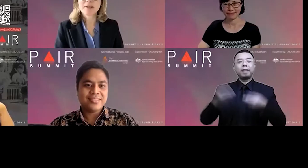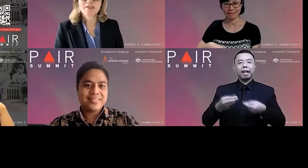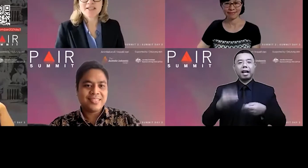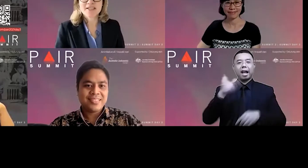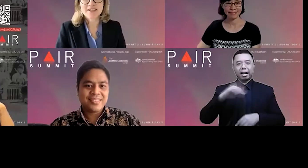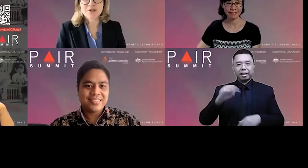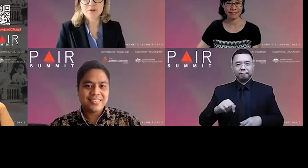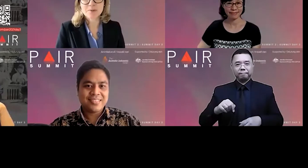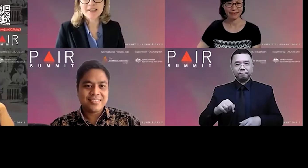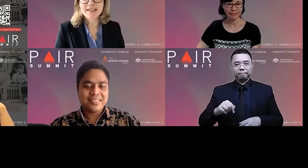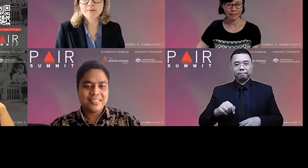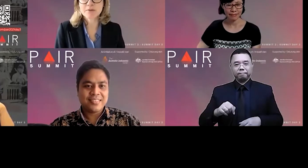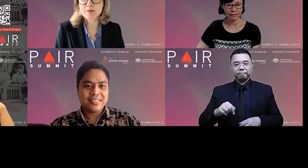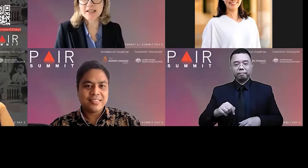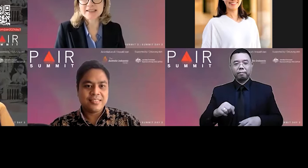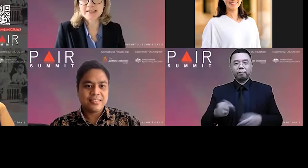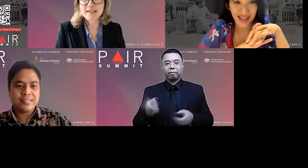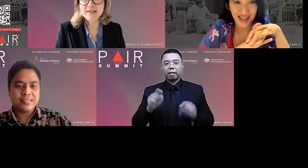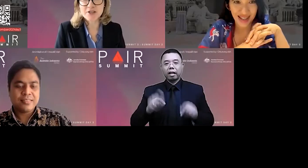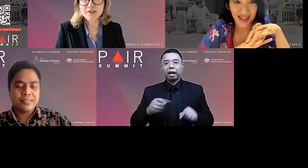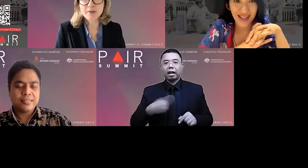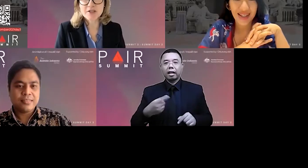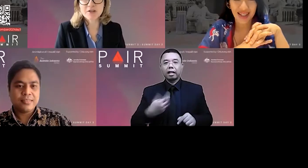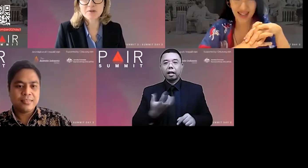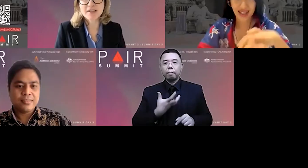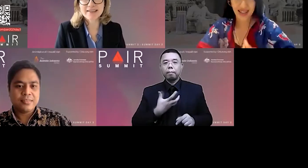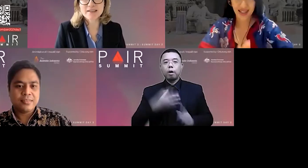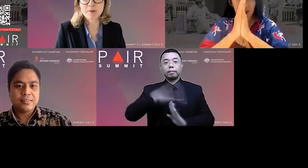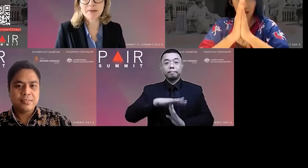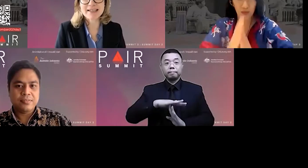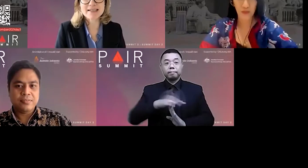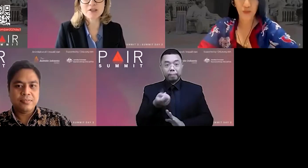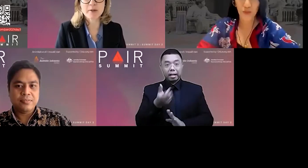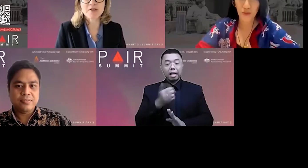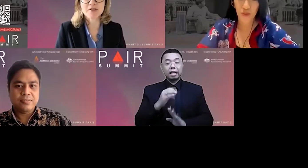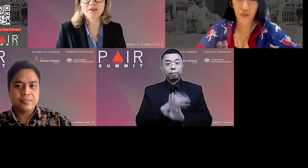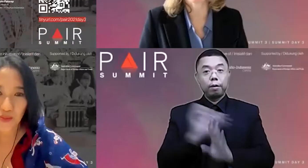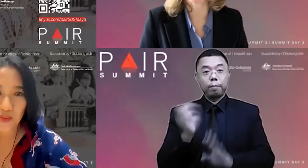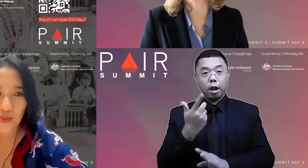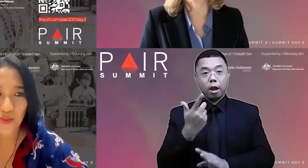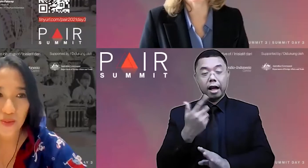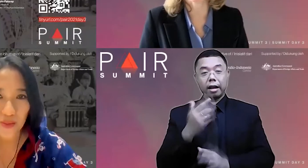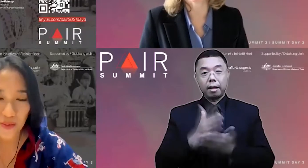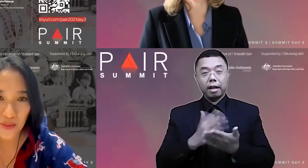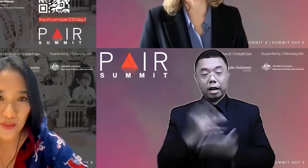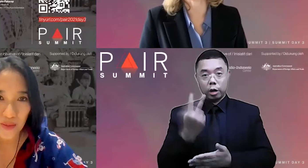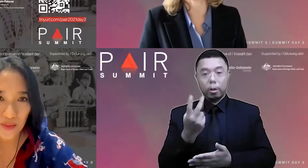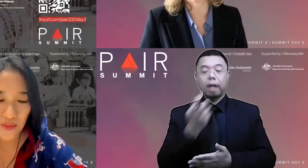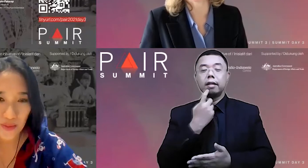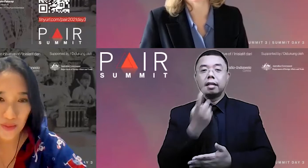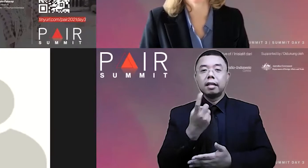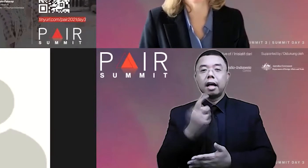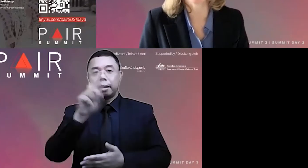now we're going to take a short break before starting the next session, which looks at the perplexing question of health versus economy